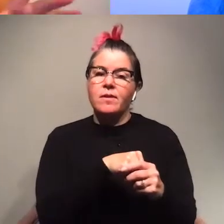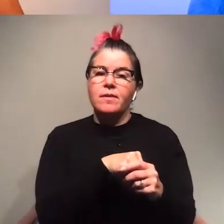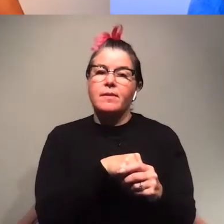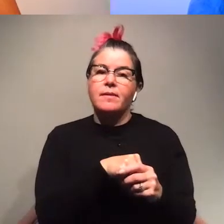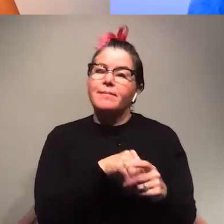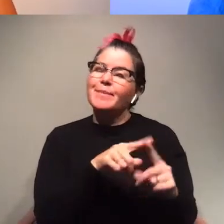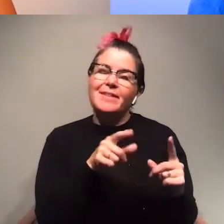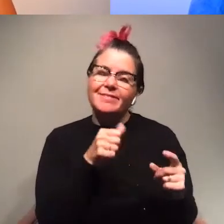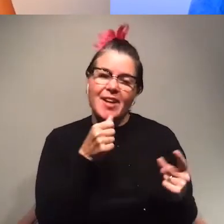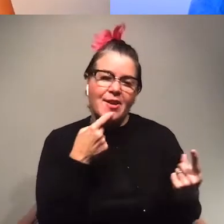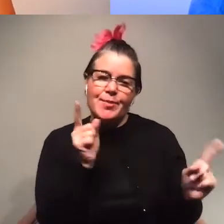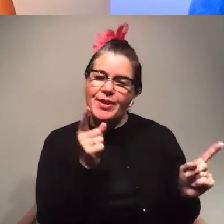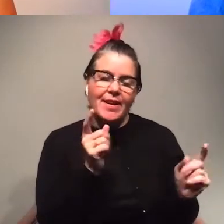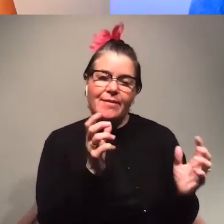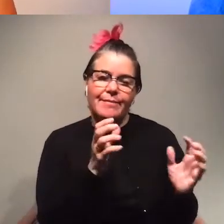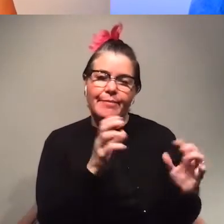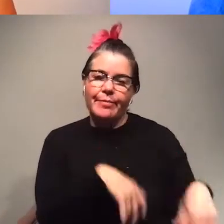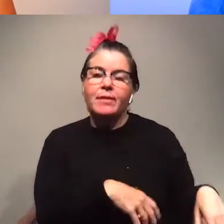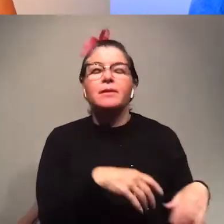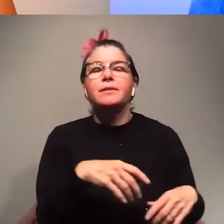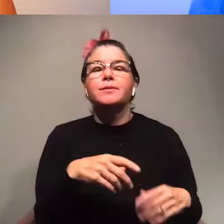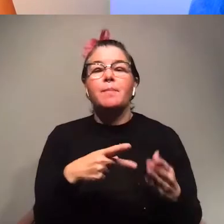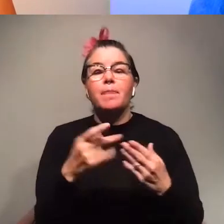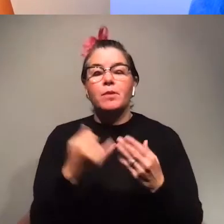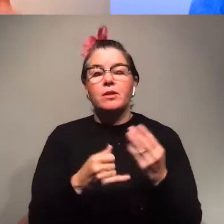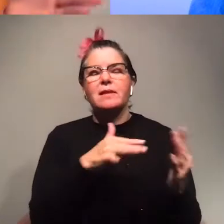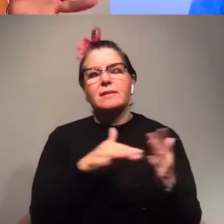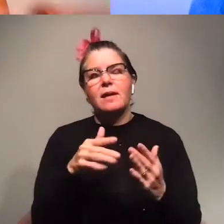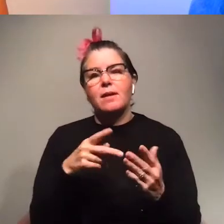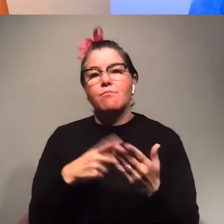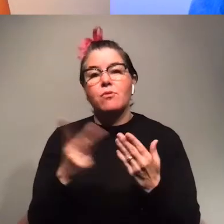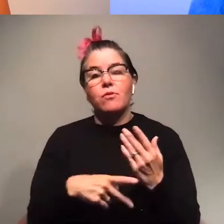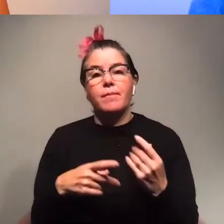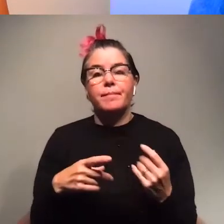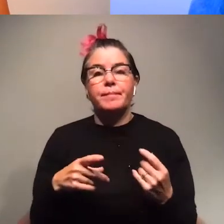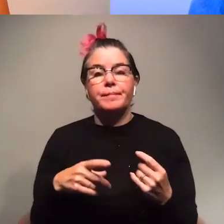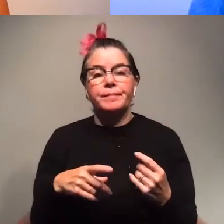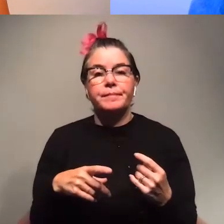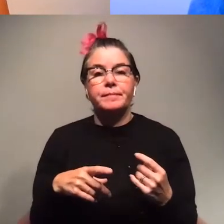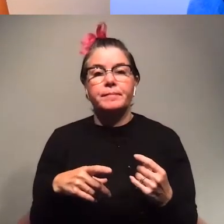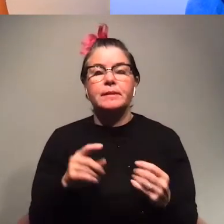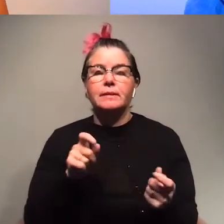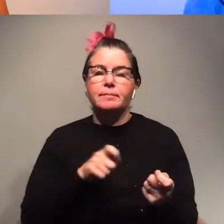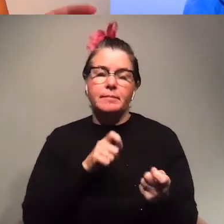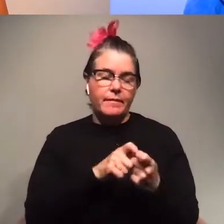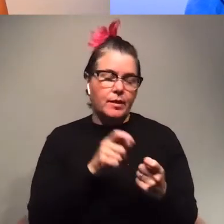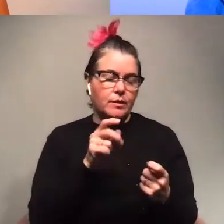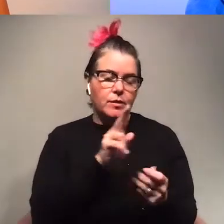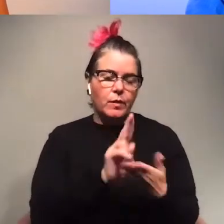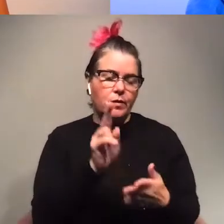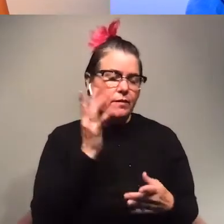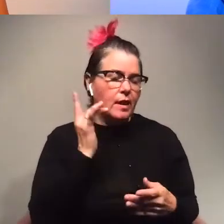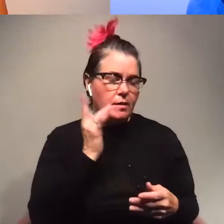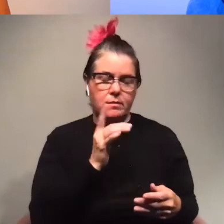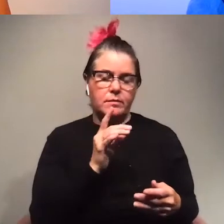didn't work out. So the project, or the study abroad program, is specifically for the University of California, Berkeley. It is a